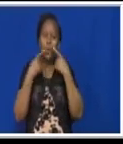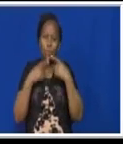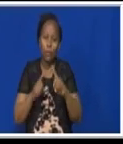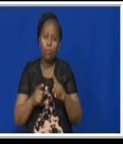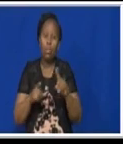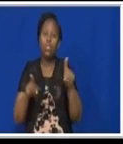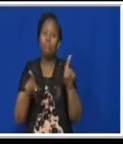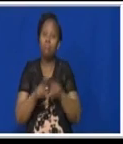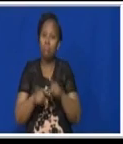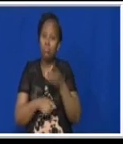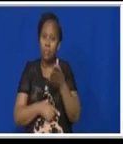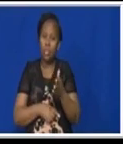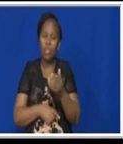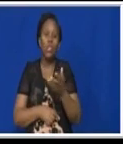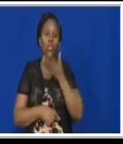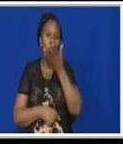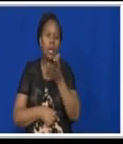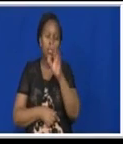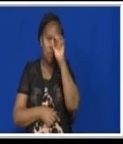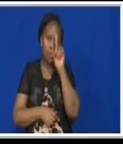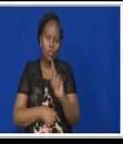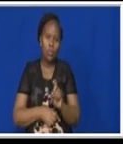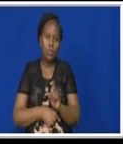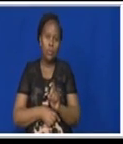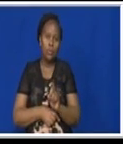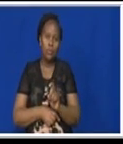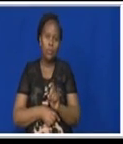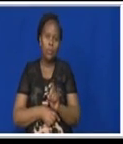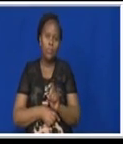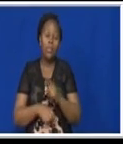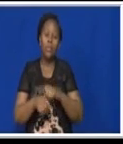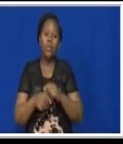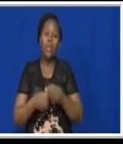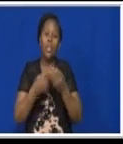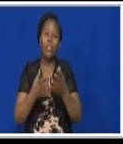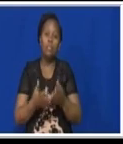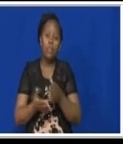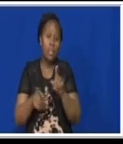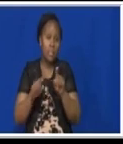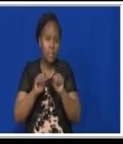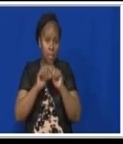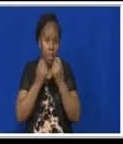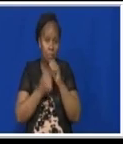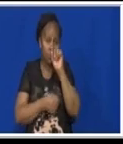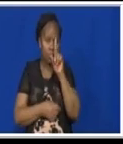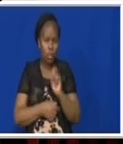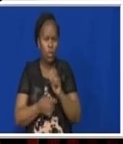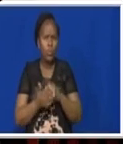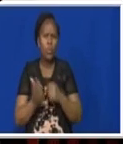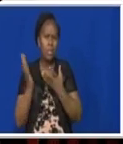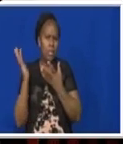flow chart there to answer the questions. Therefore, when you're given this kind of a question, what is